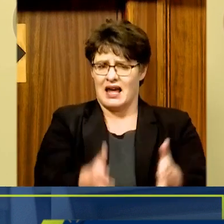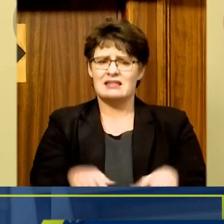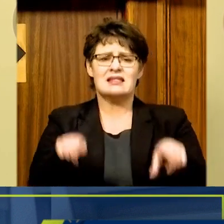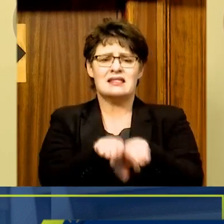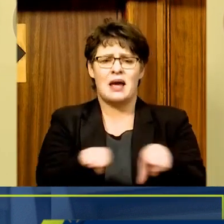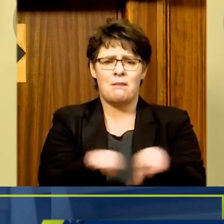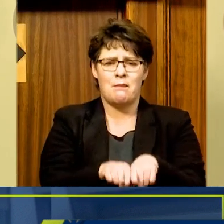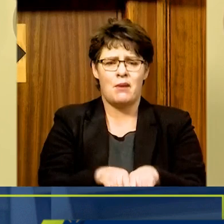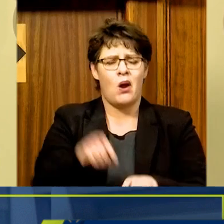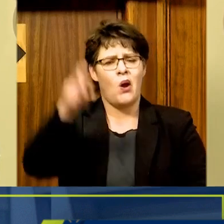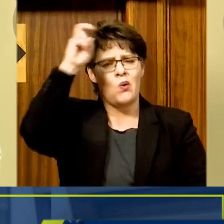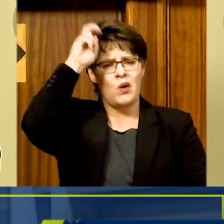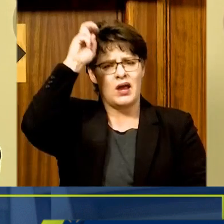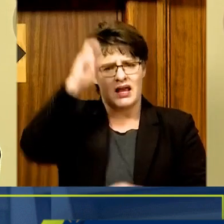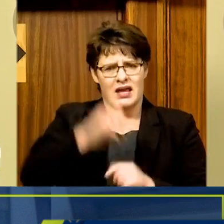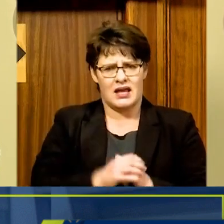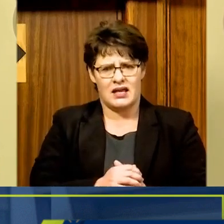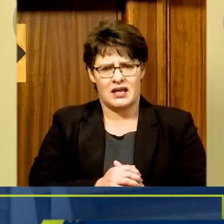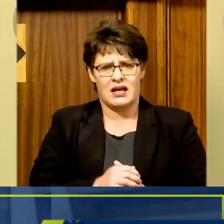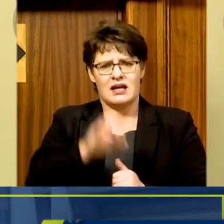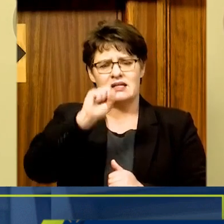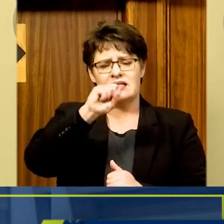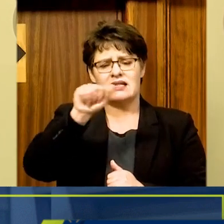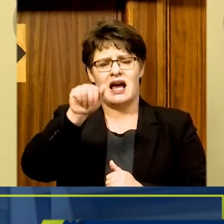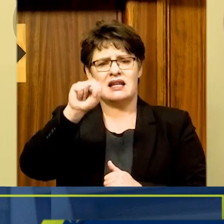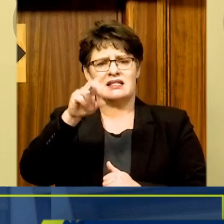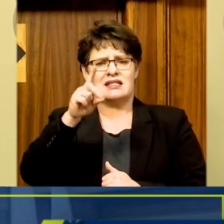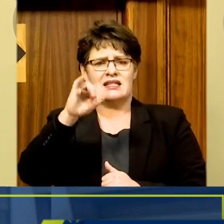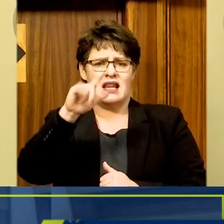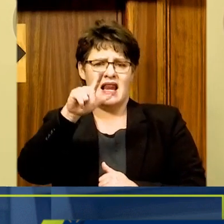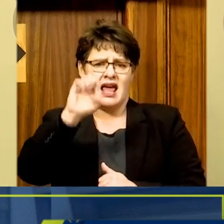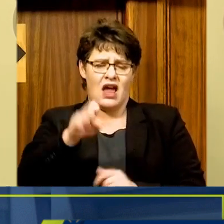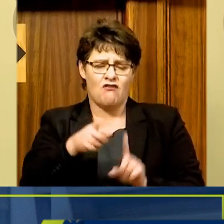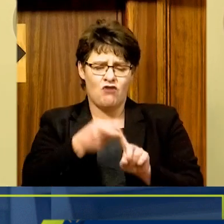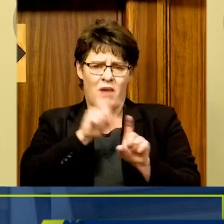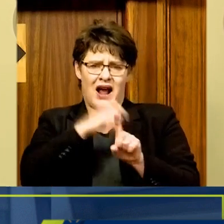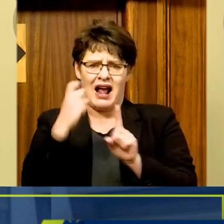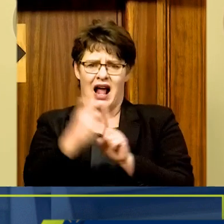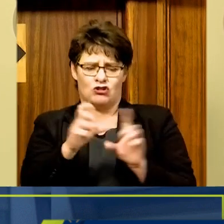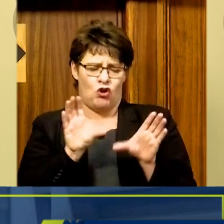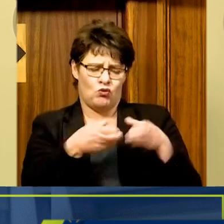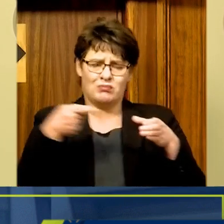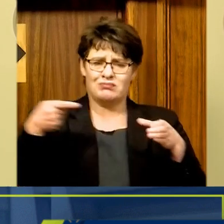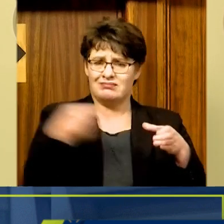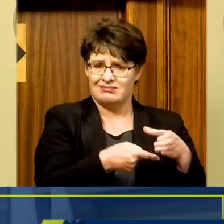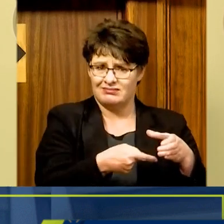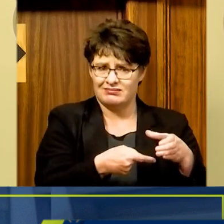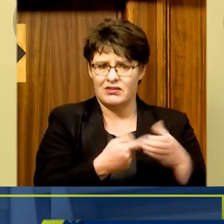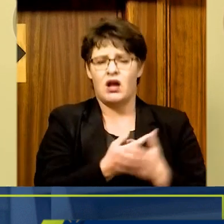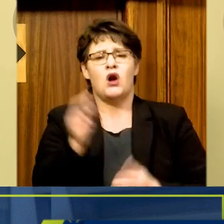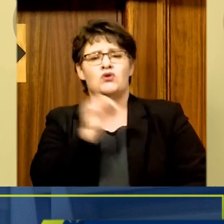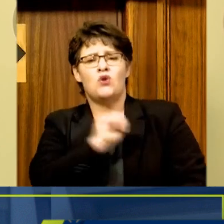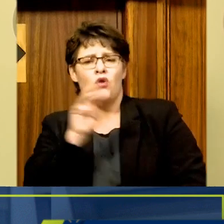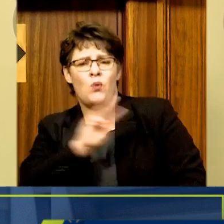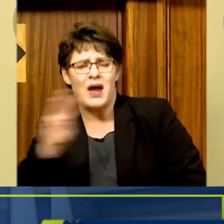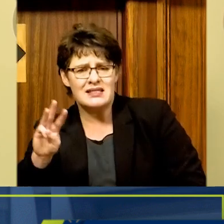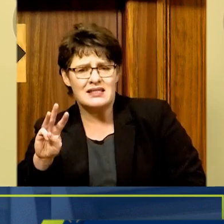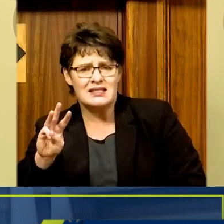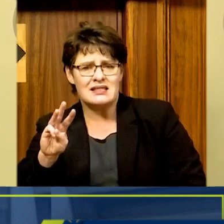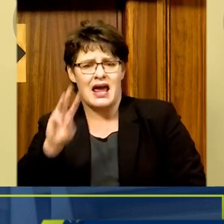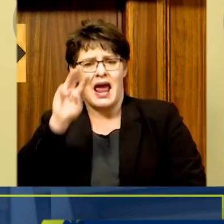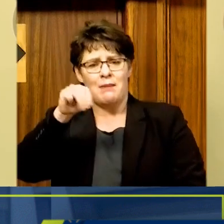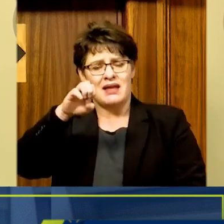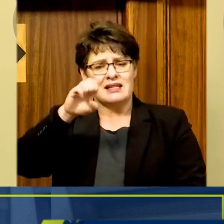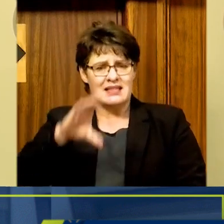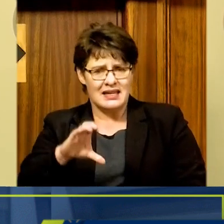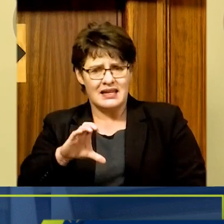such as Queen Isosan Kahabe and Northwest MEC Gordon